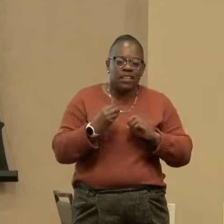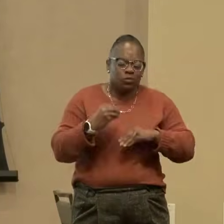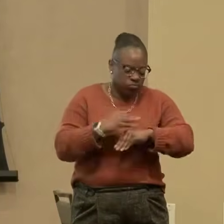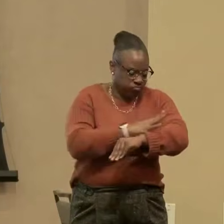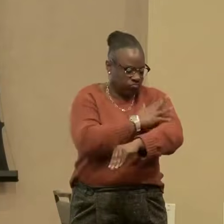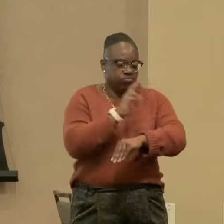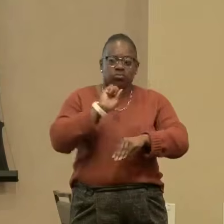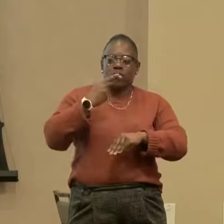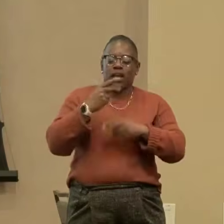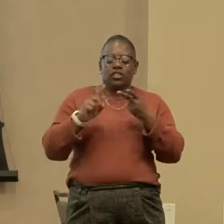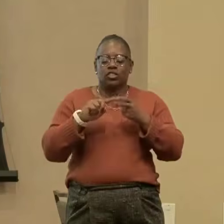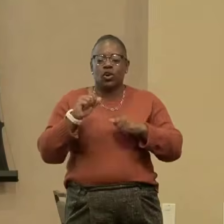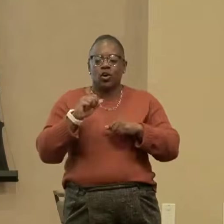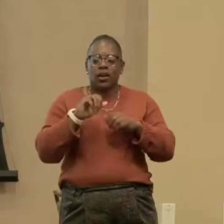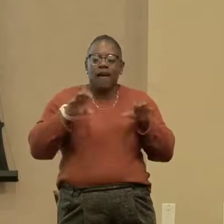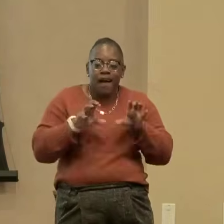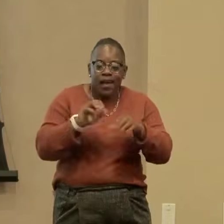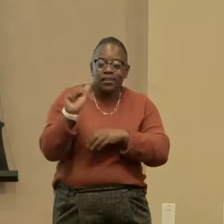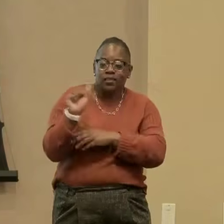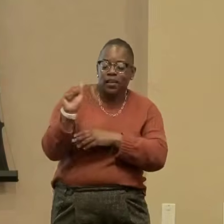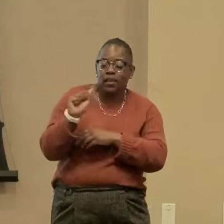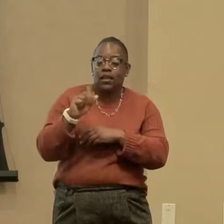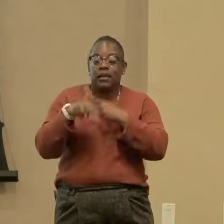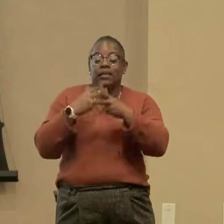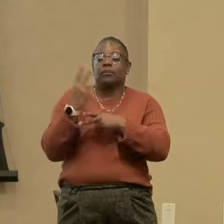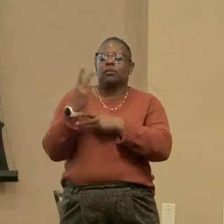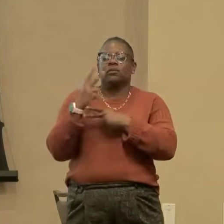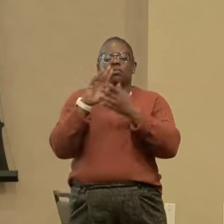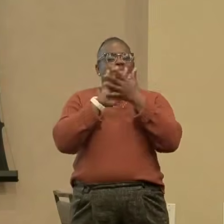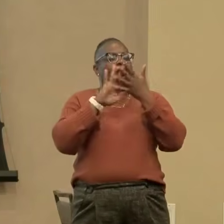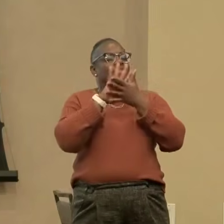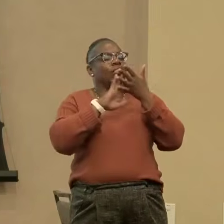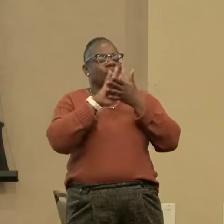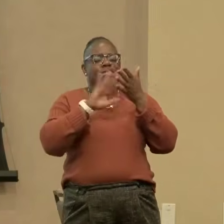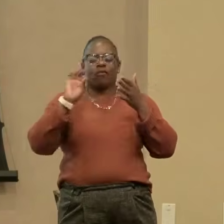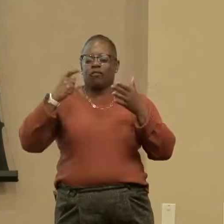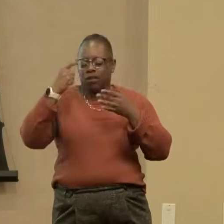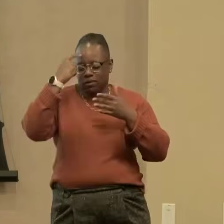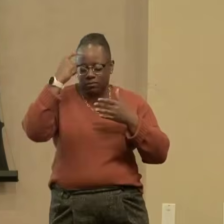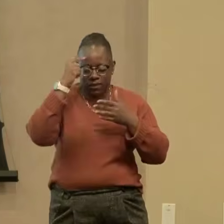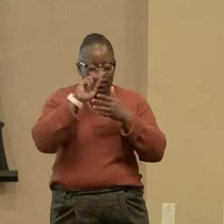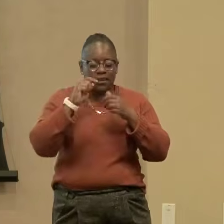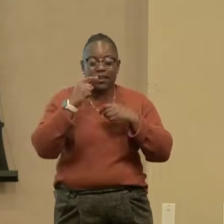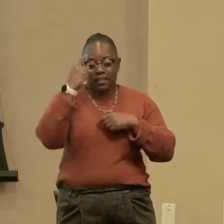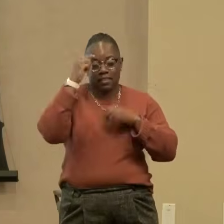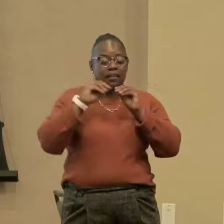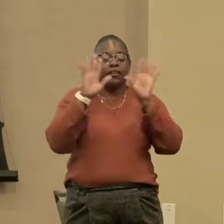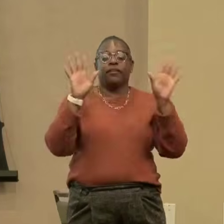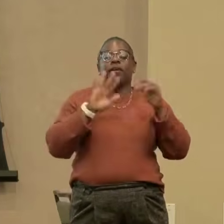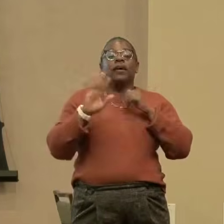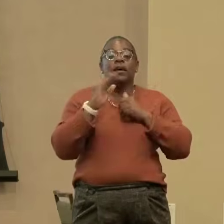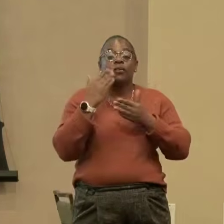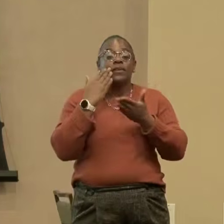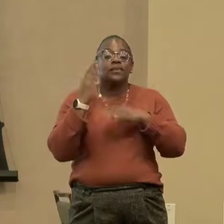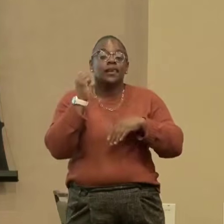active arthritis, and type 2 being more like brain fog and fatigue, which can be seen in lupus, it can be seen in fibromyalgia, menopause,